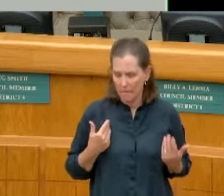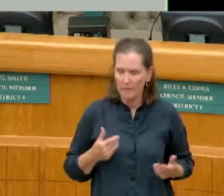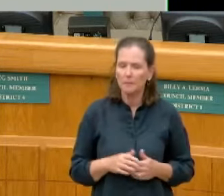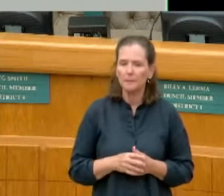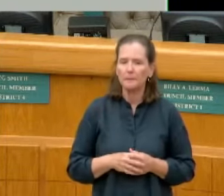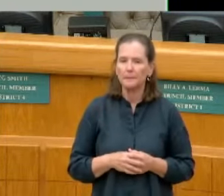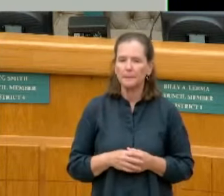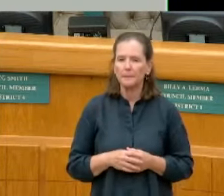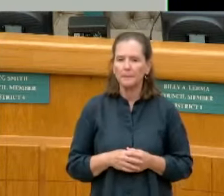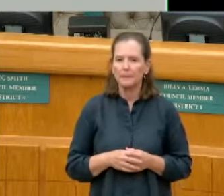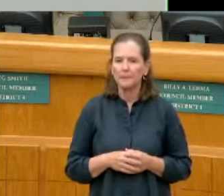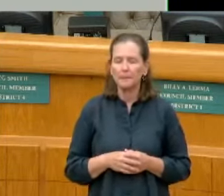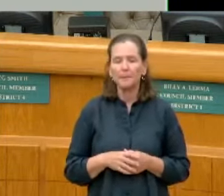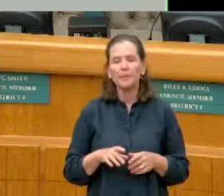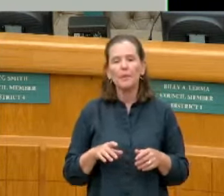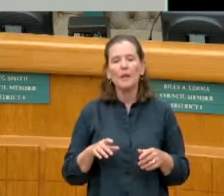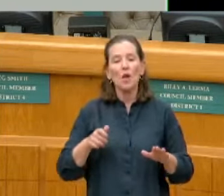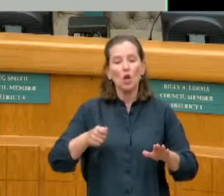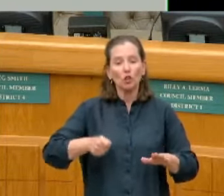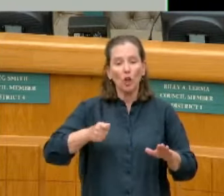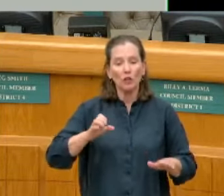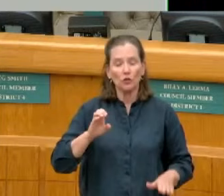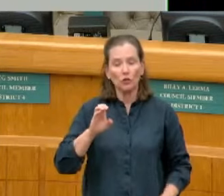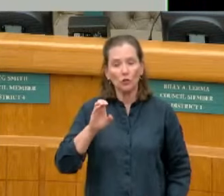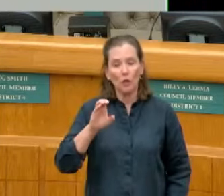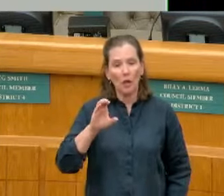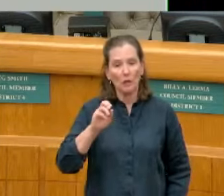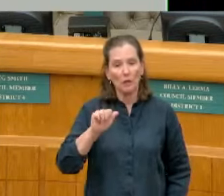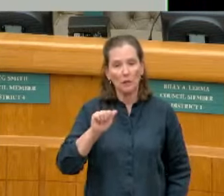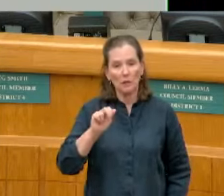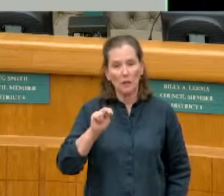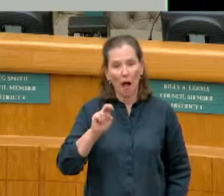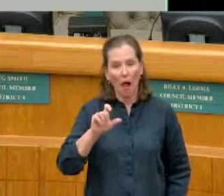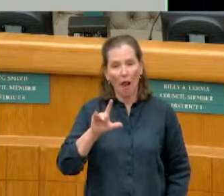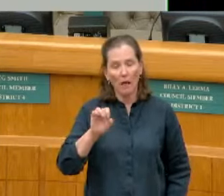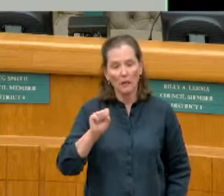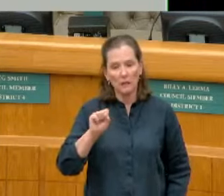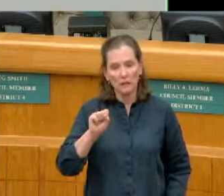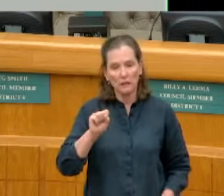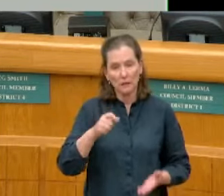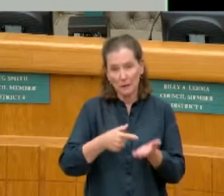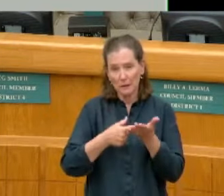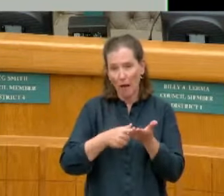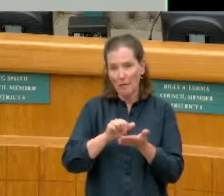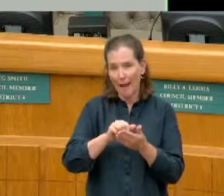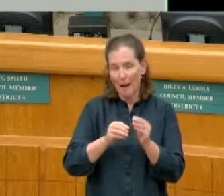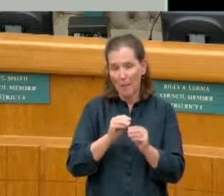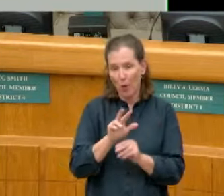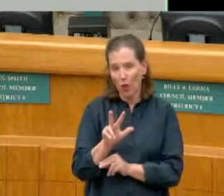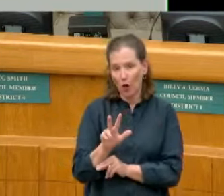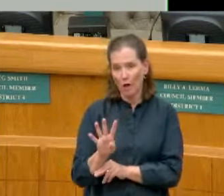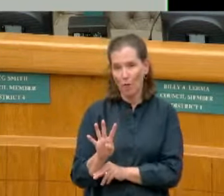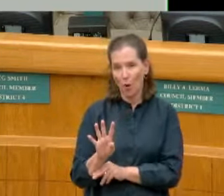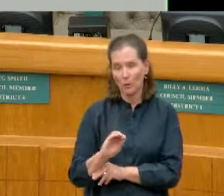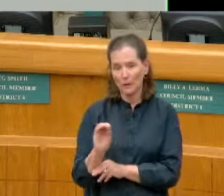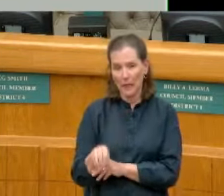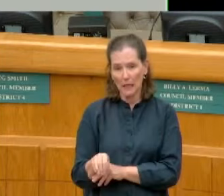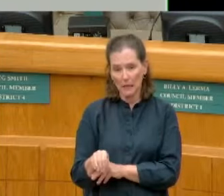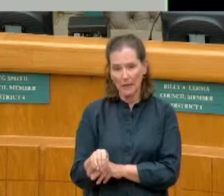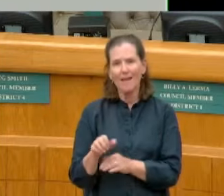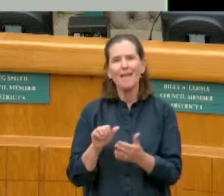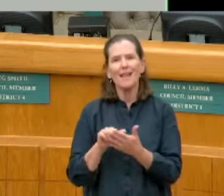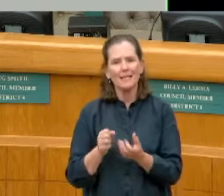And you also heard Judge Canales talk about this number, 34%. That's the amount of capacity in our hospitals that's